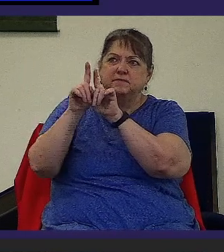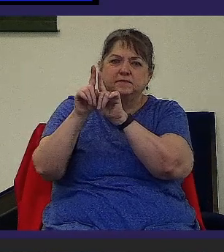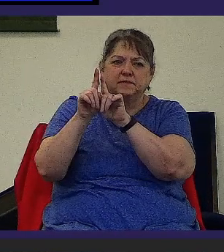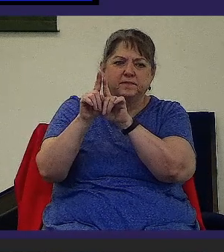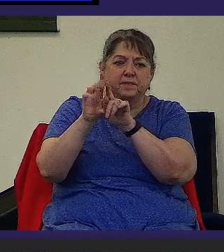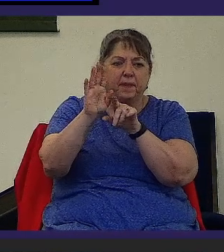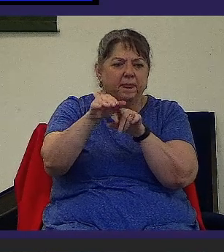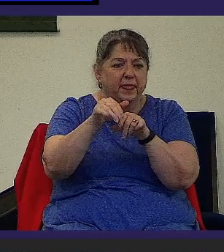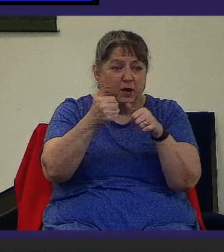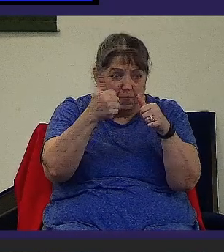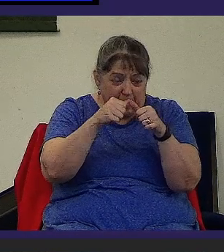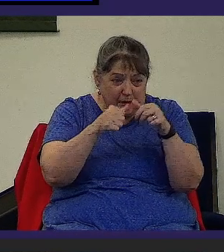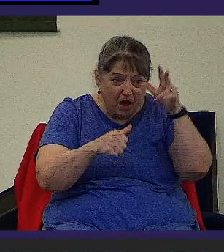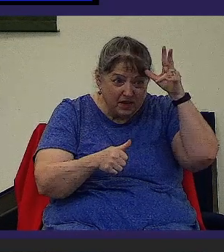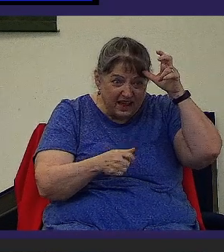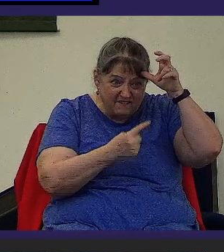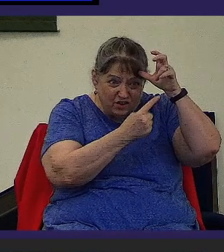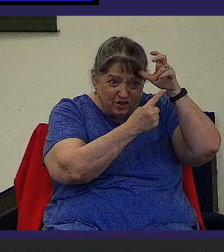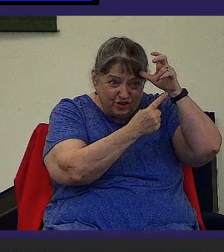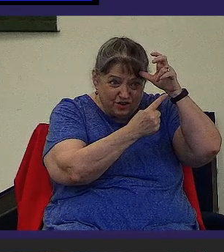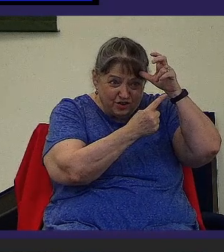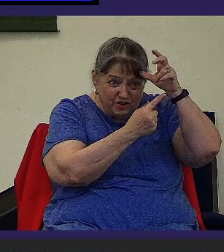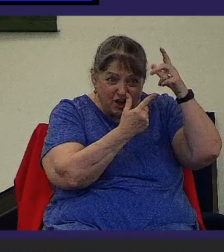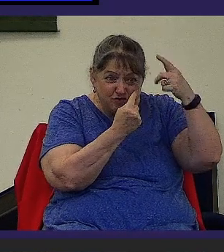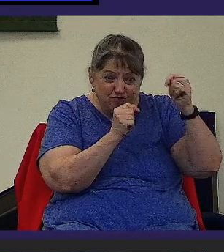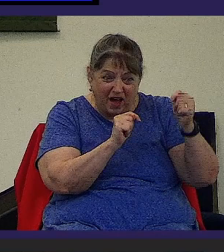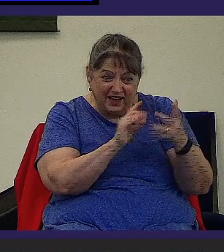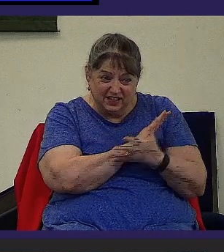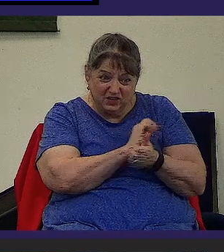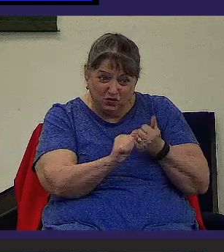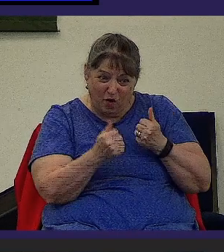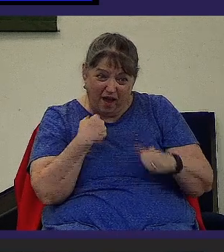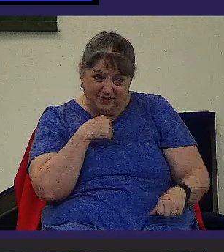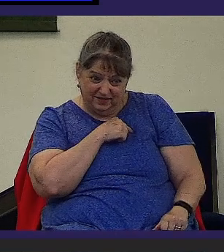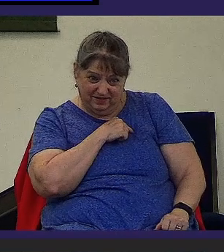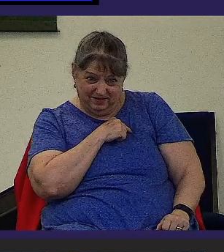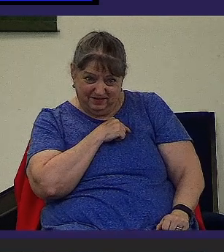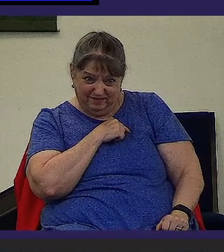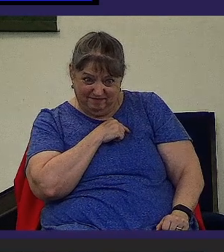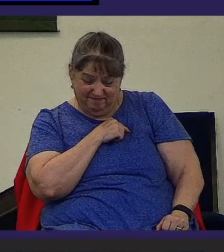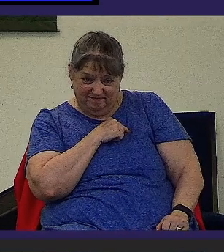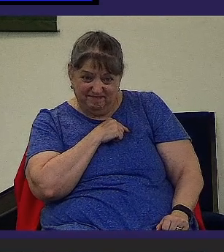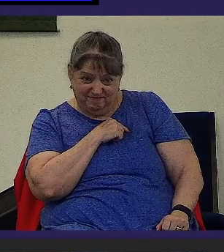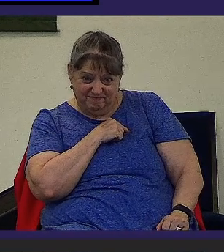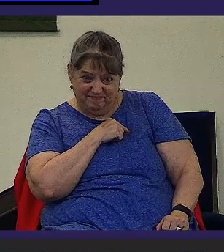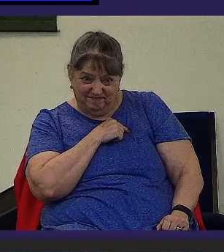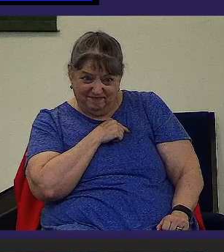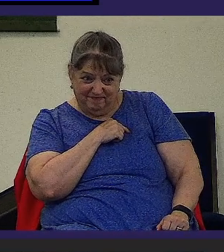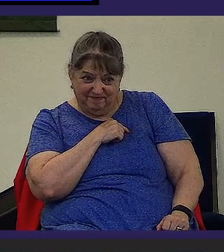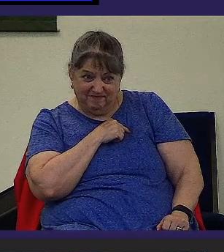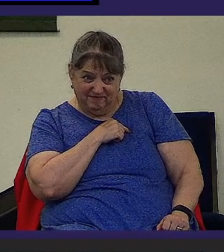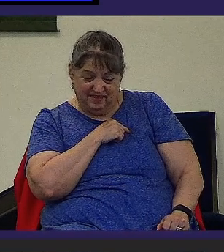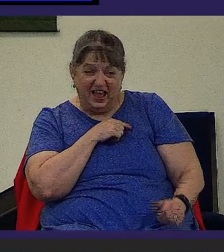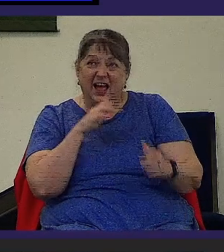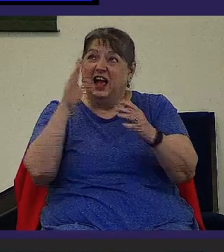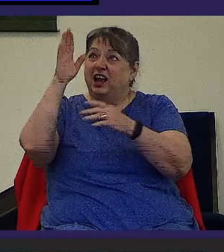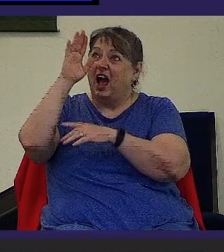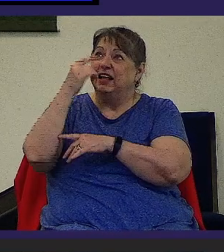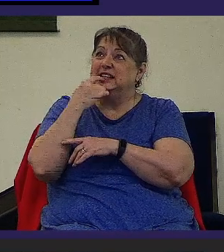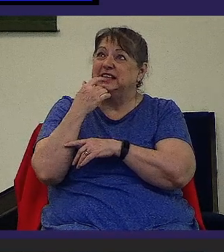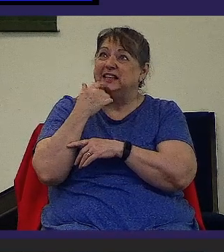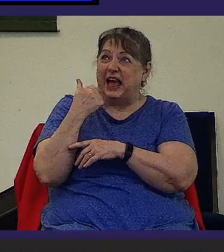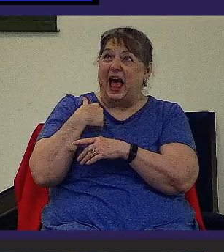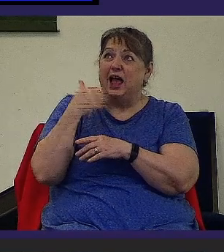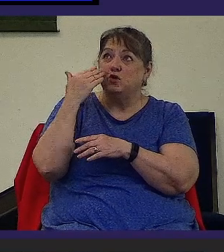has a goal for us he also has a goal for our lives god says well i know the plans i have for you the devil